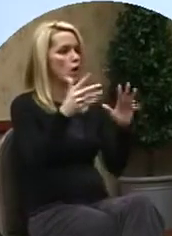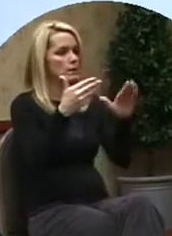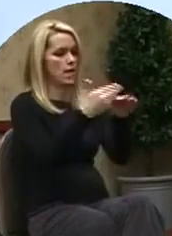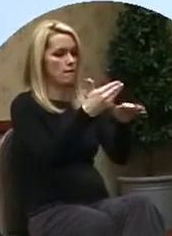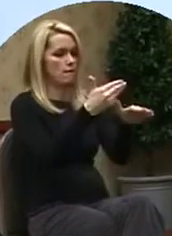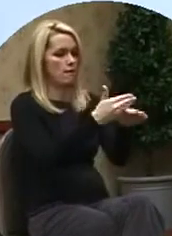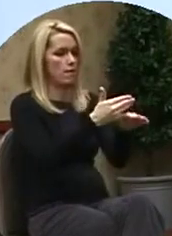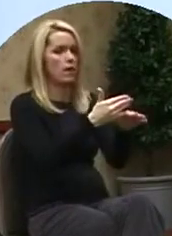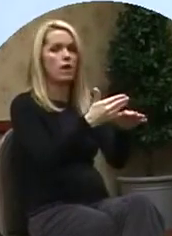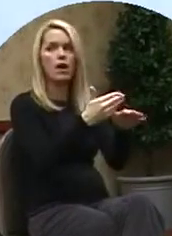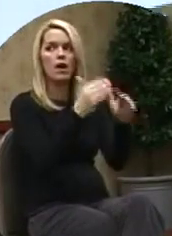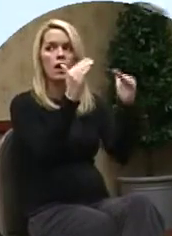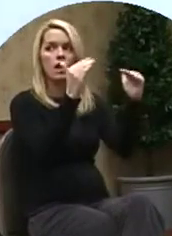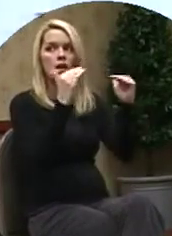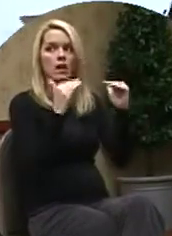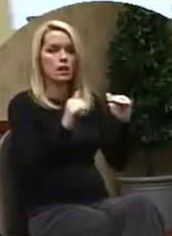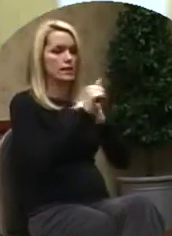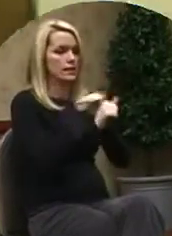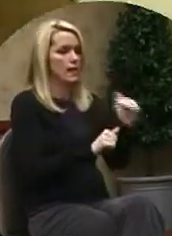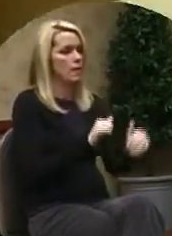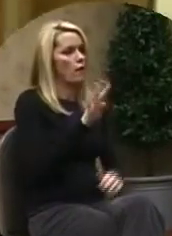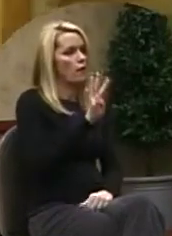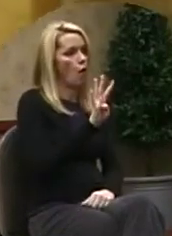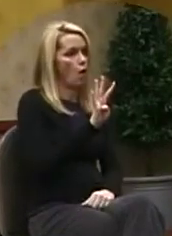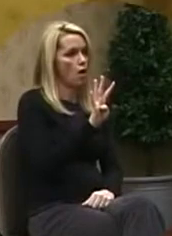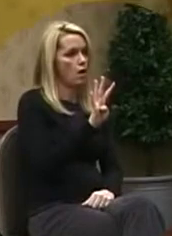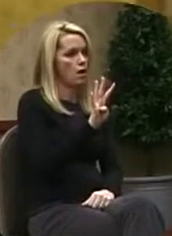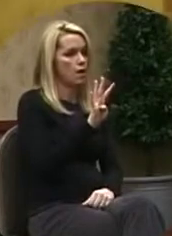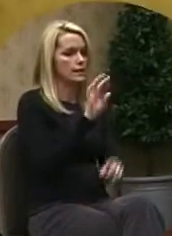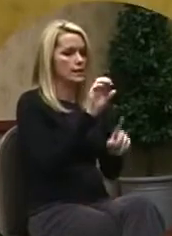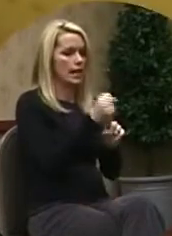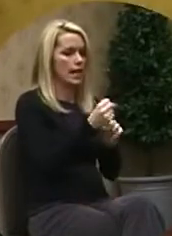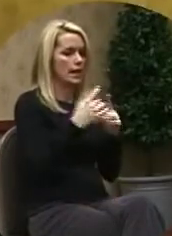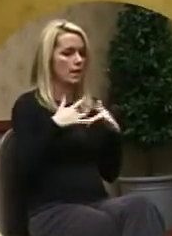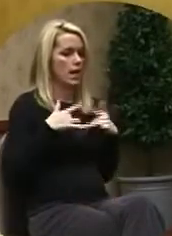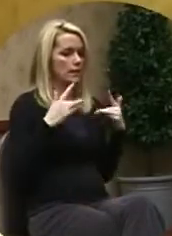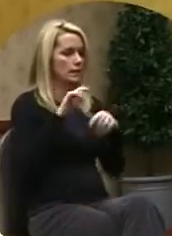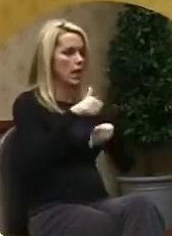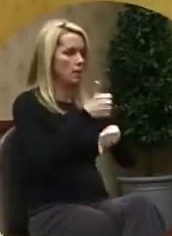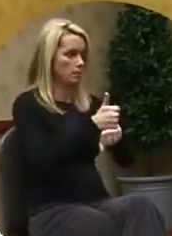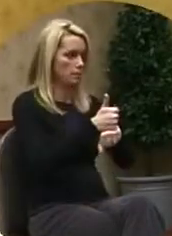Let's go down under step 4 to the setting events, the setup.